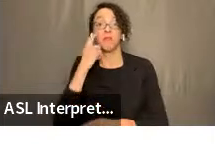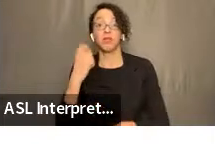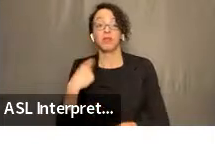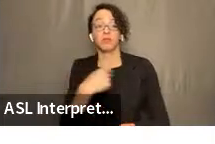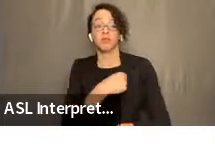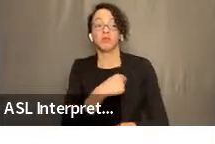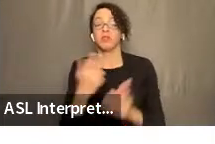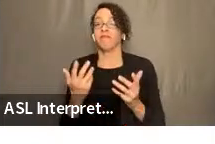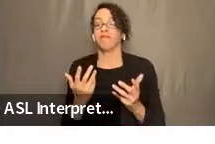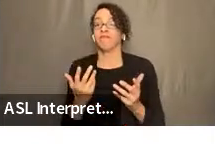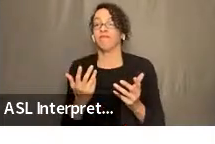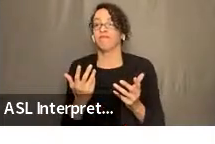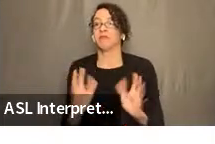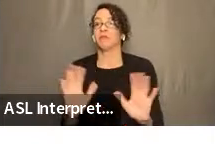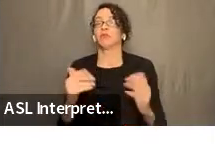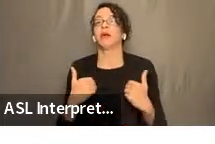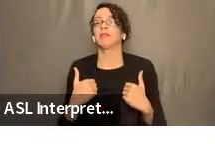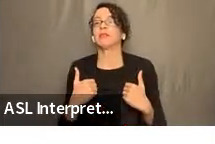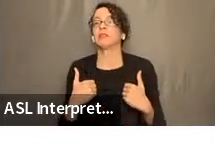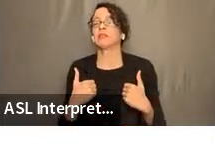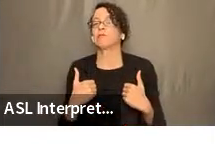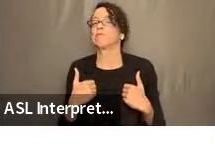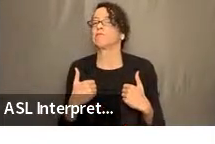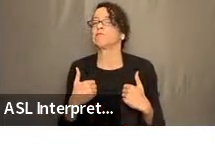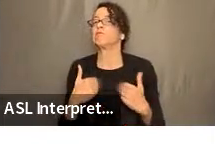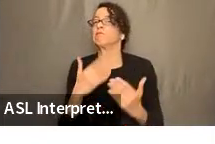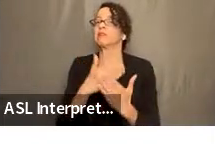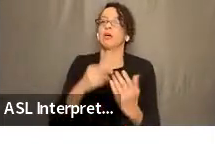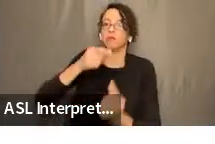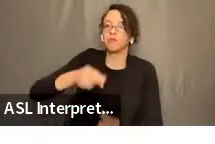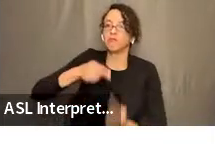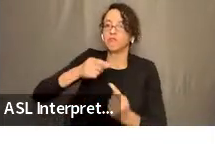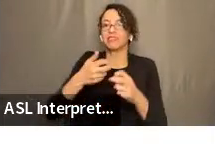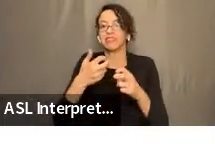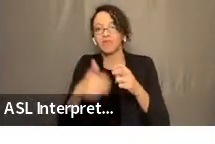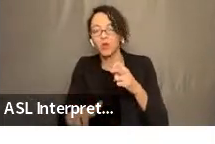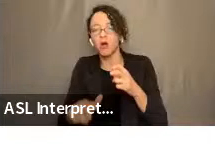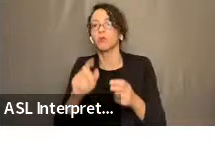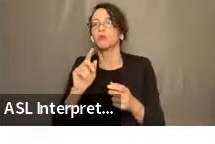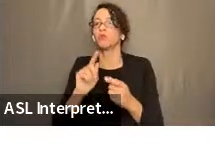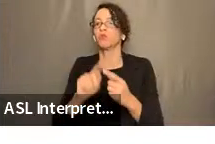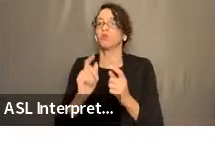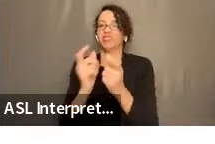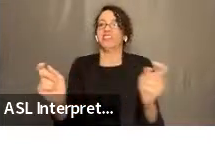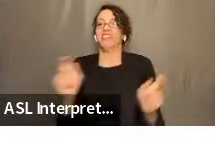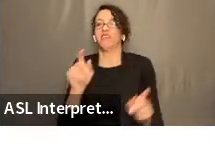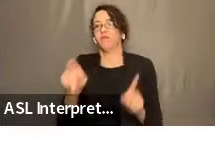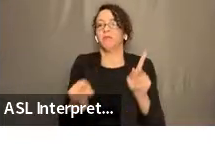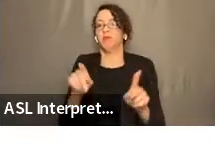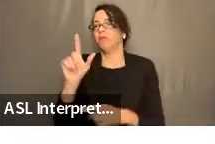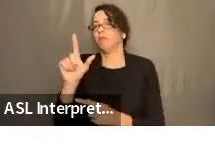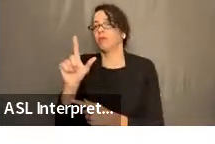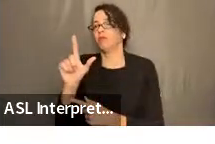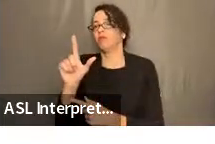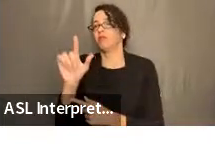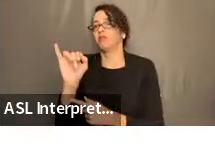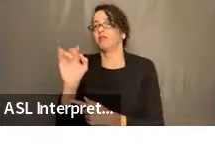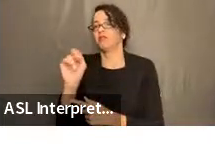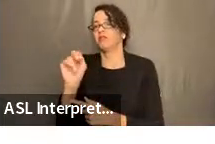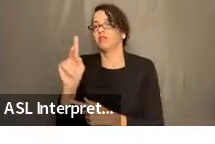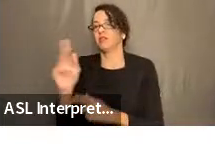have some difficulties in getting people the link. We apologize for that. Thank you for joining, for